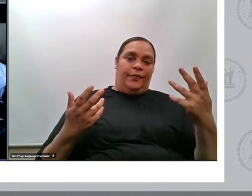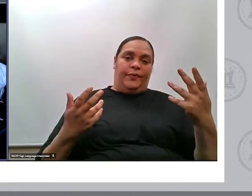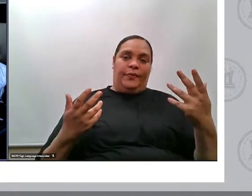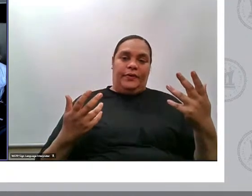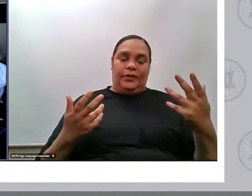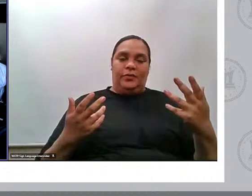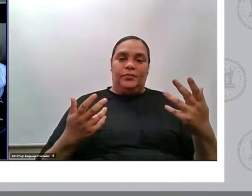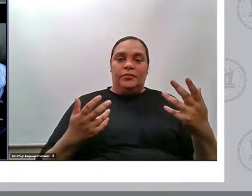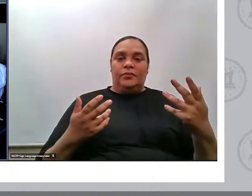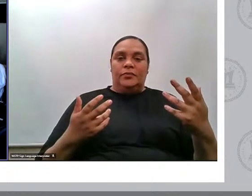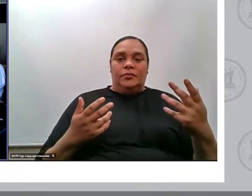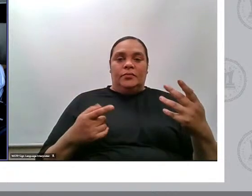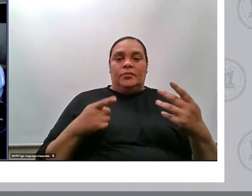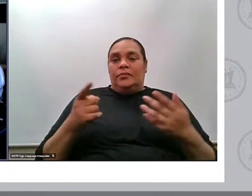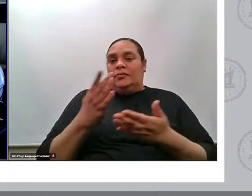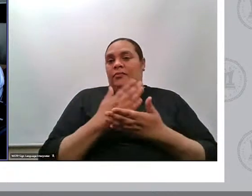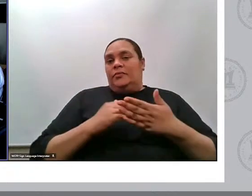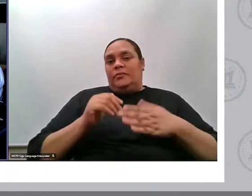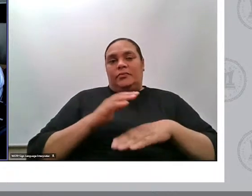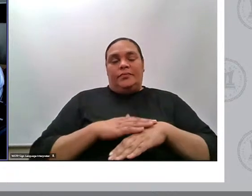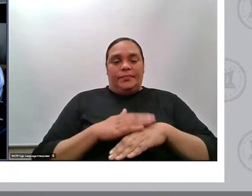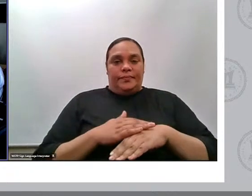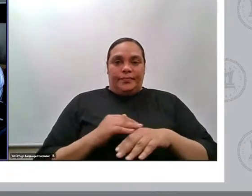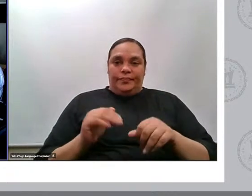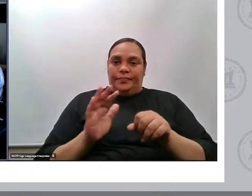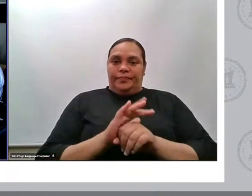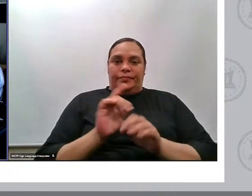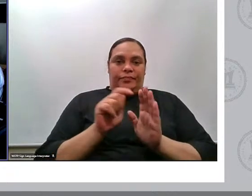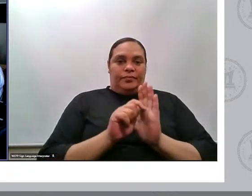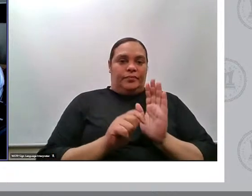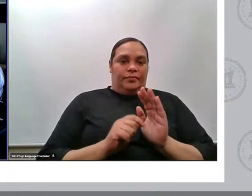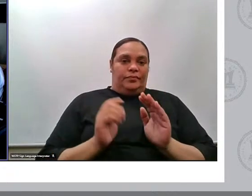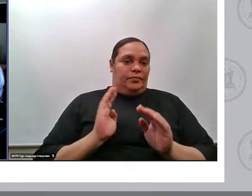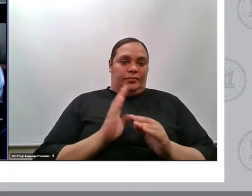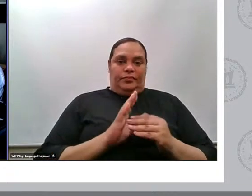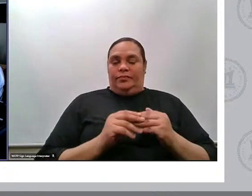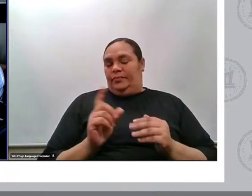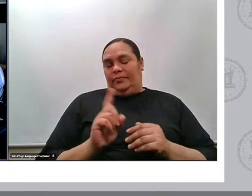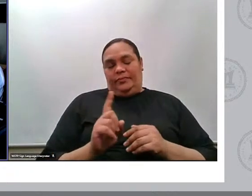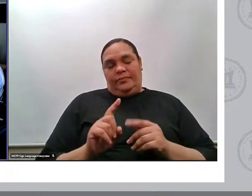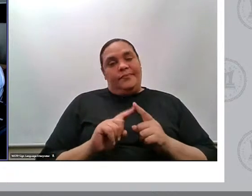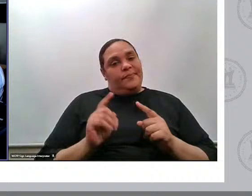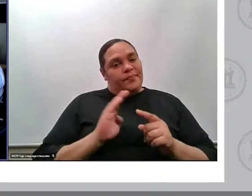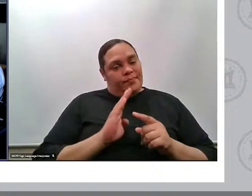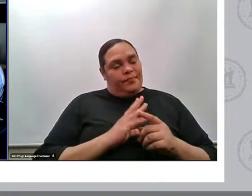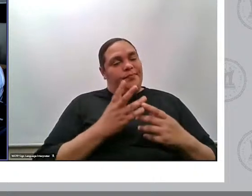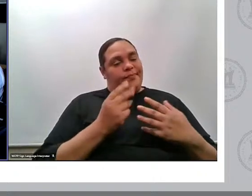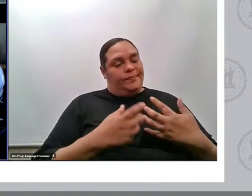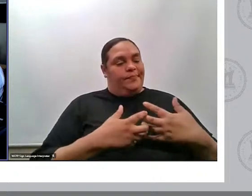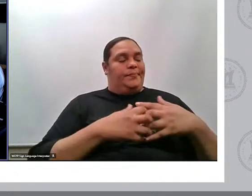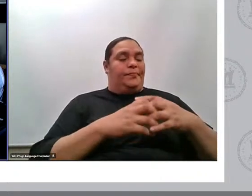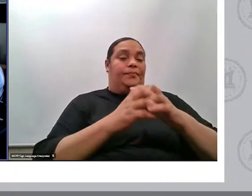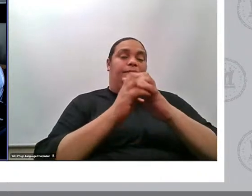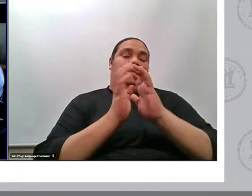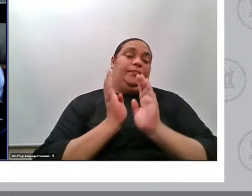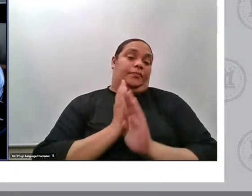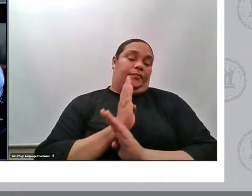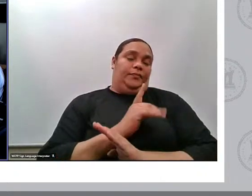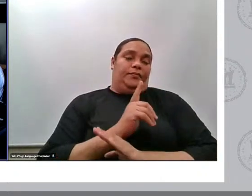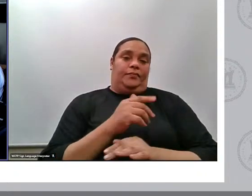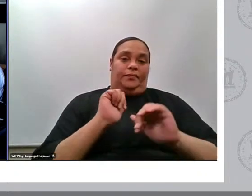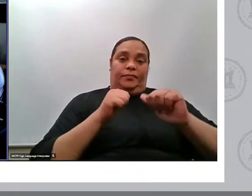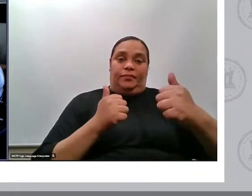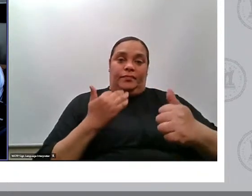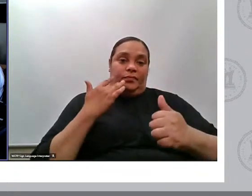this is a part-time position. It's not a full-term board member. The boards do sit as a board. They sit once